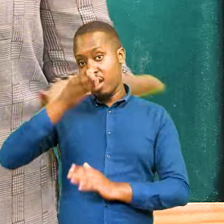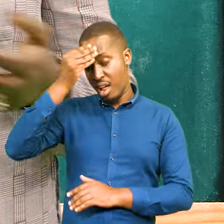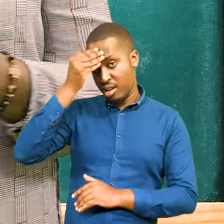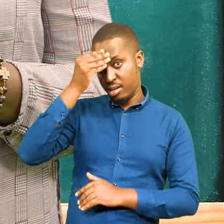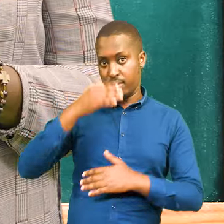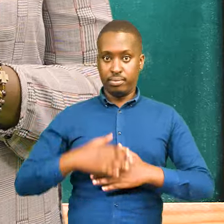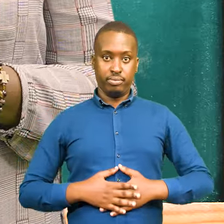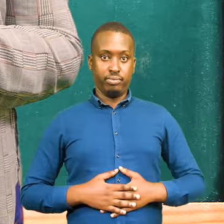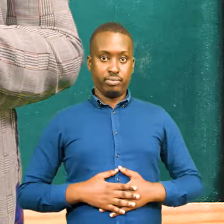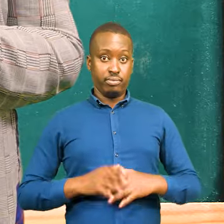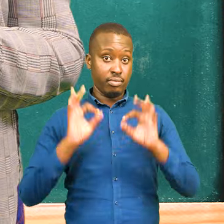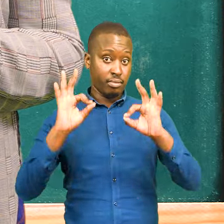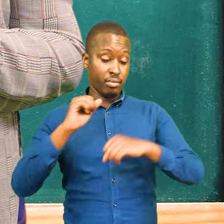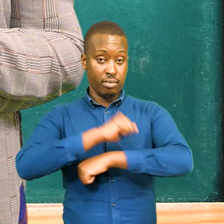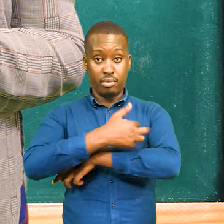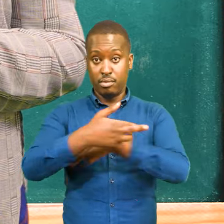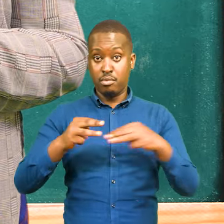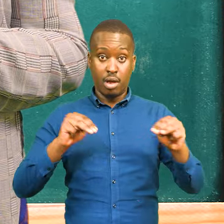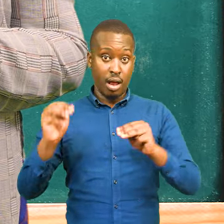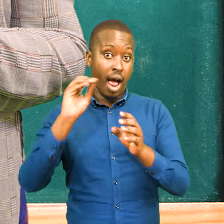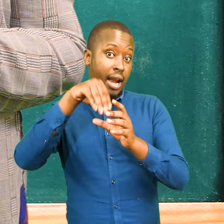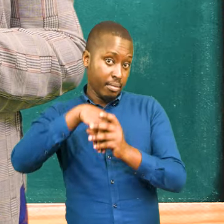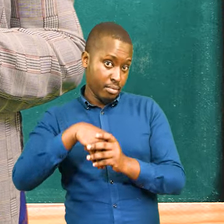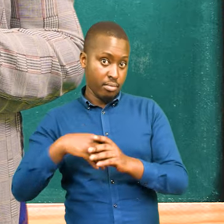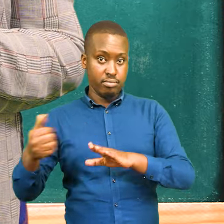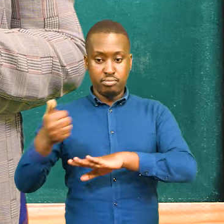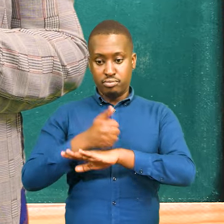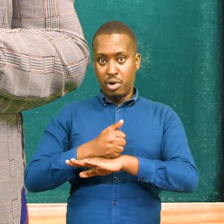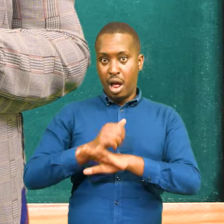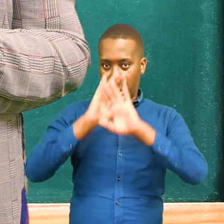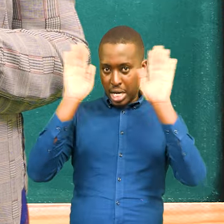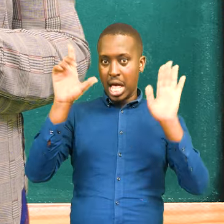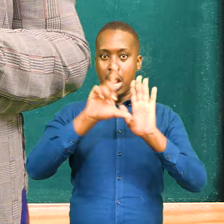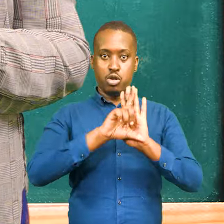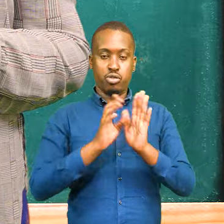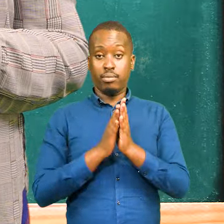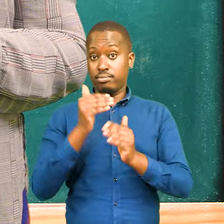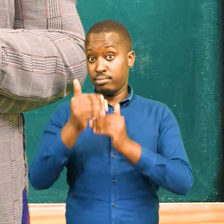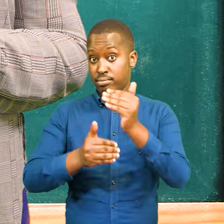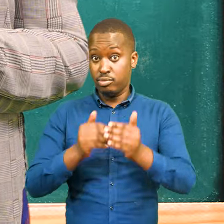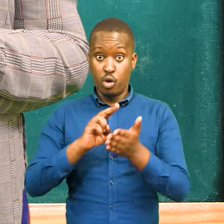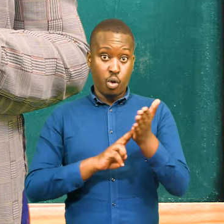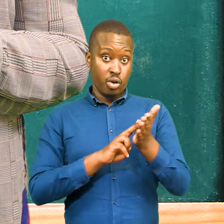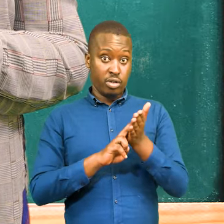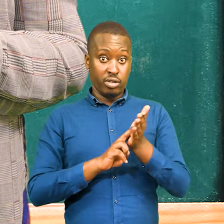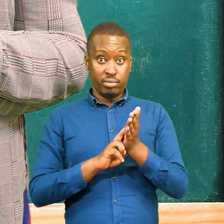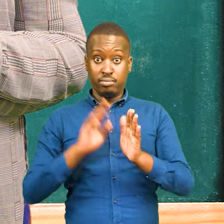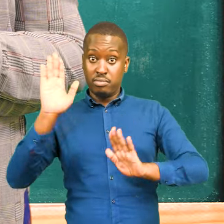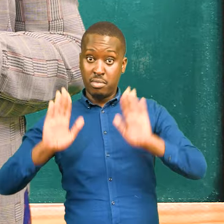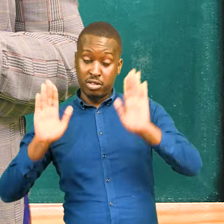and learning. Effective classroom management includes establishing clear rules and procedures,